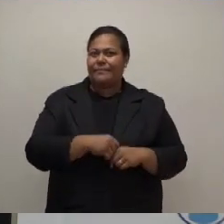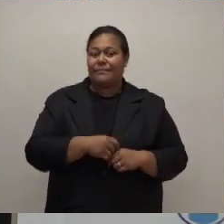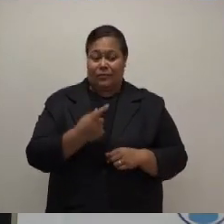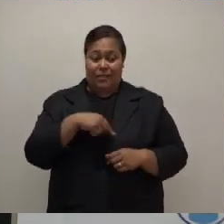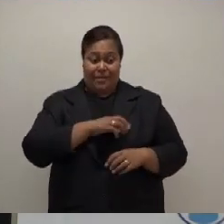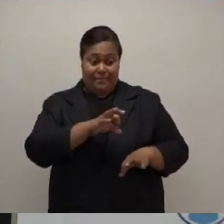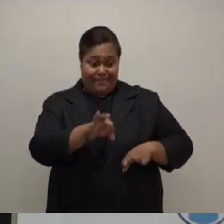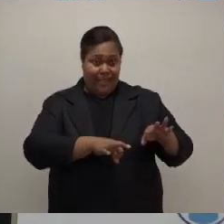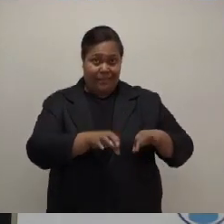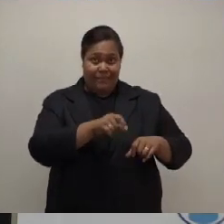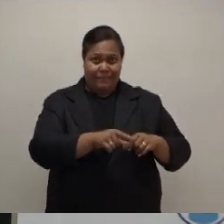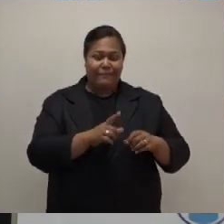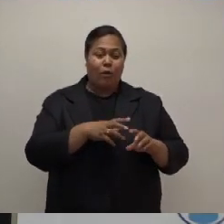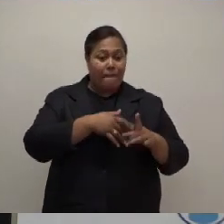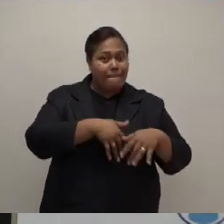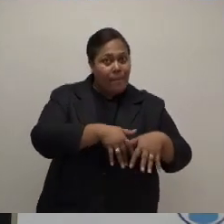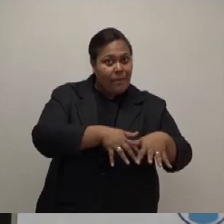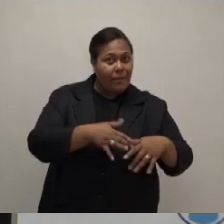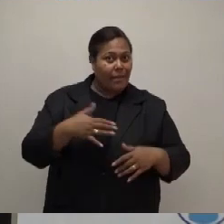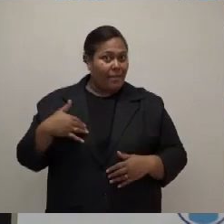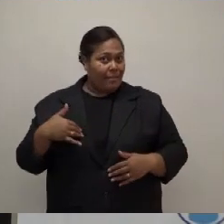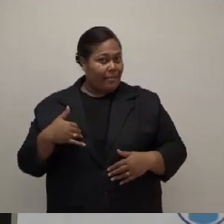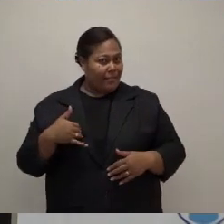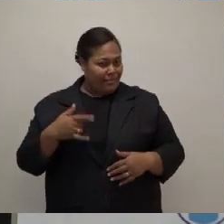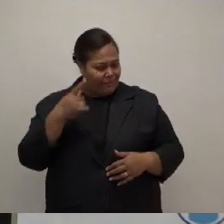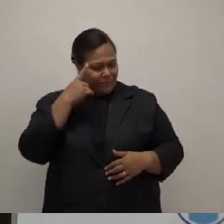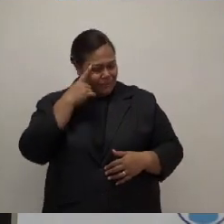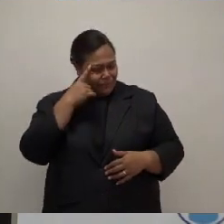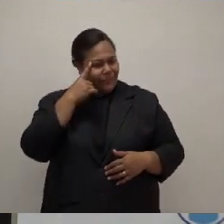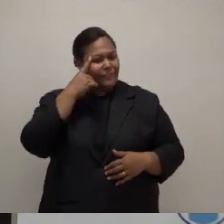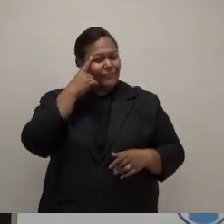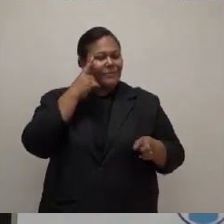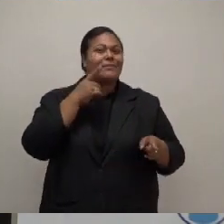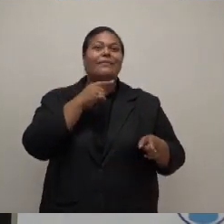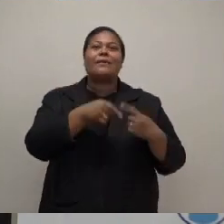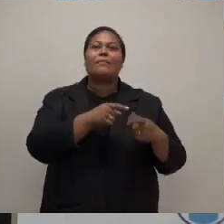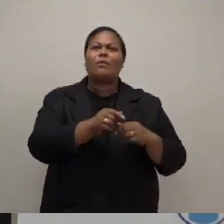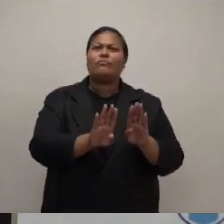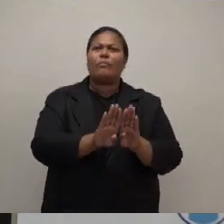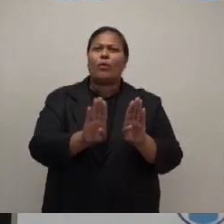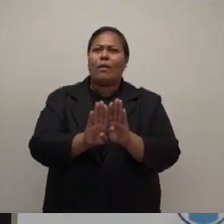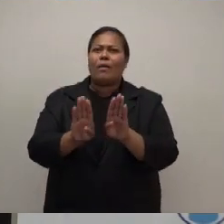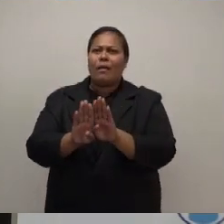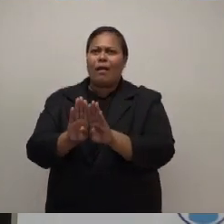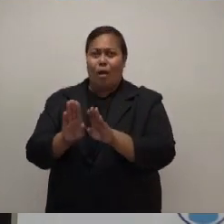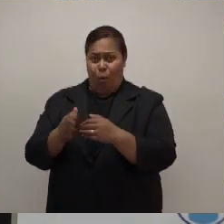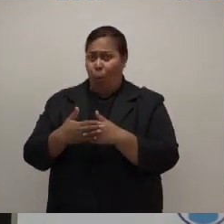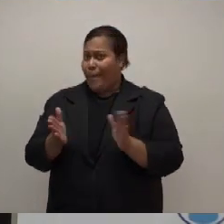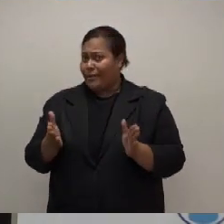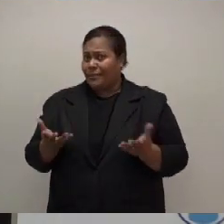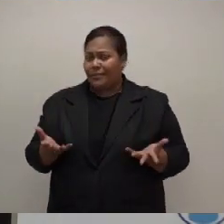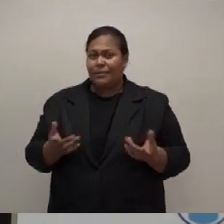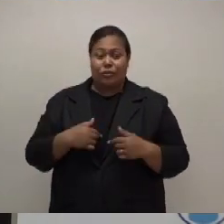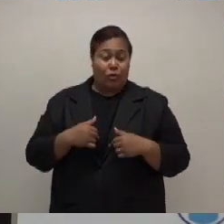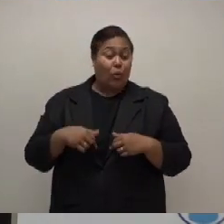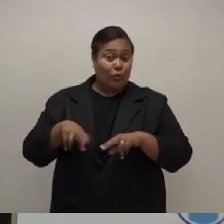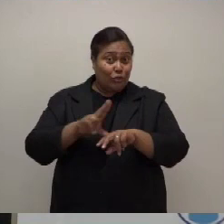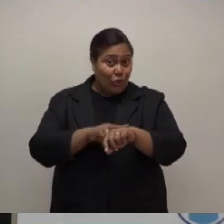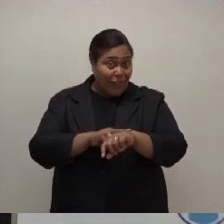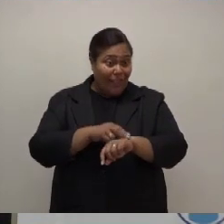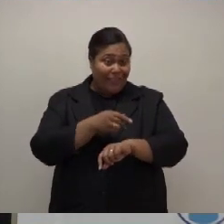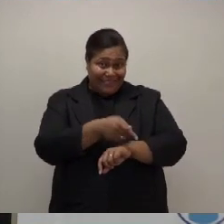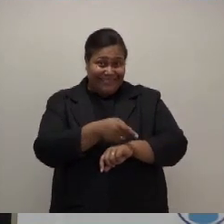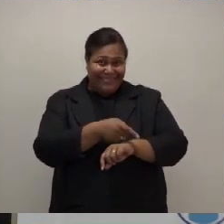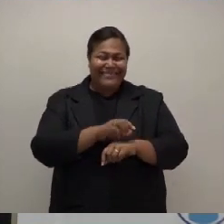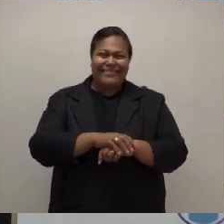public health approaches critical to the reopening of our borders, Fiji's leading medical experts, Dr. Alicia,